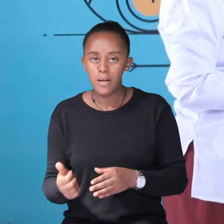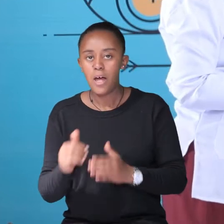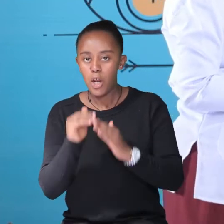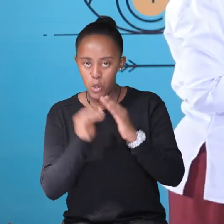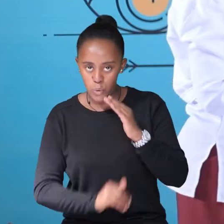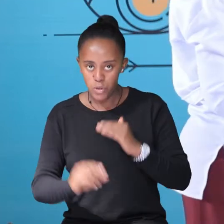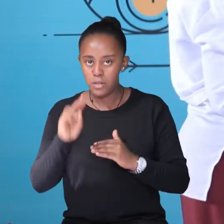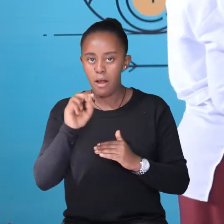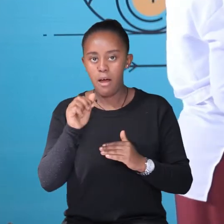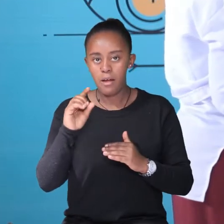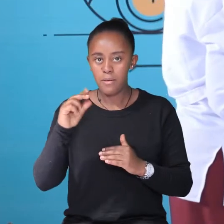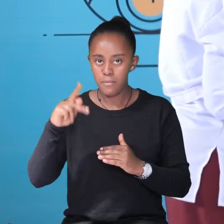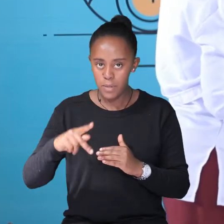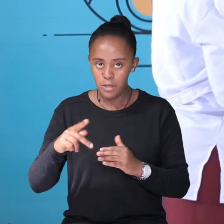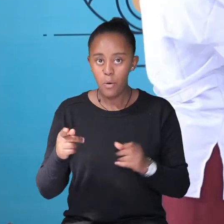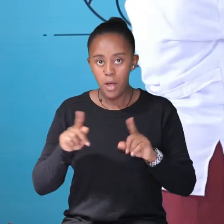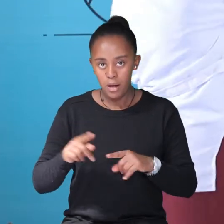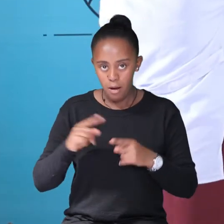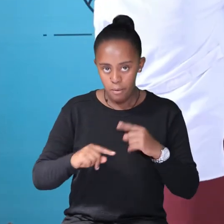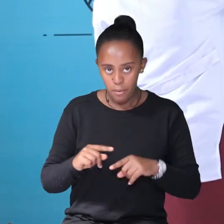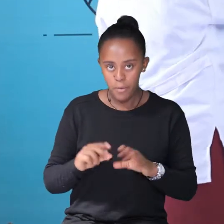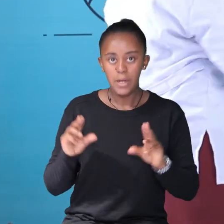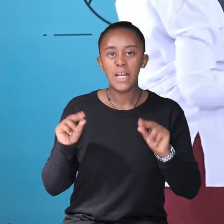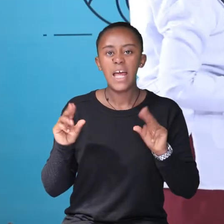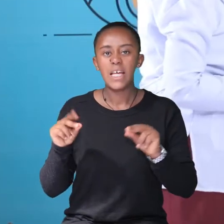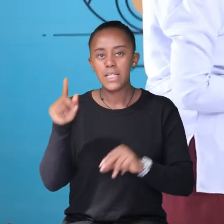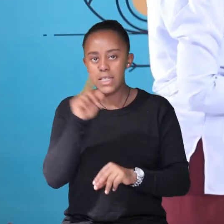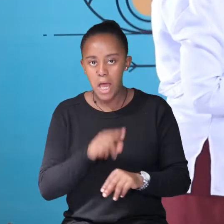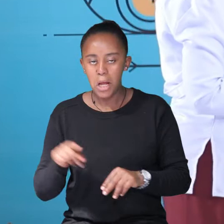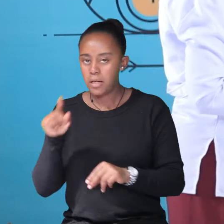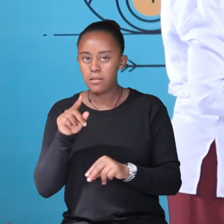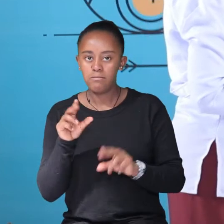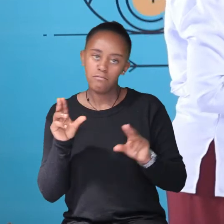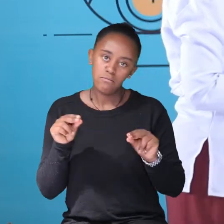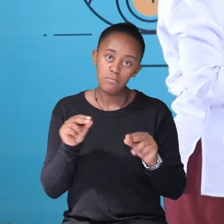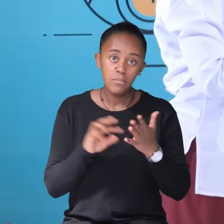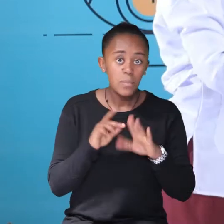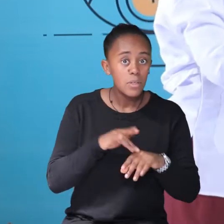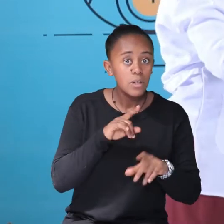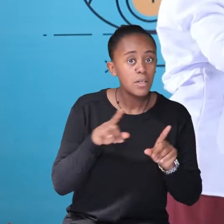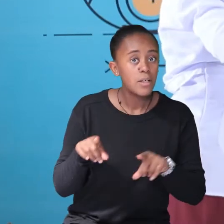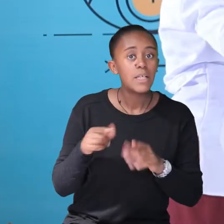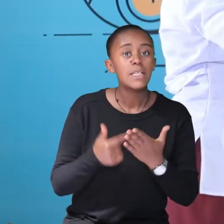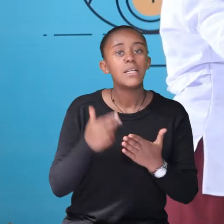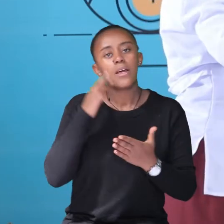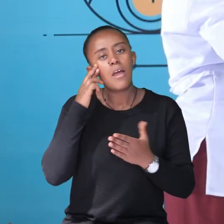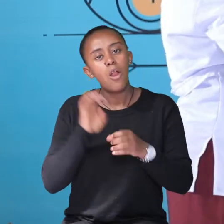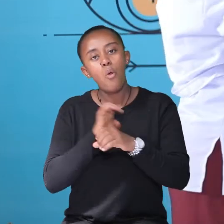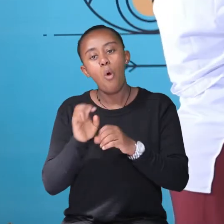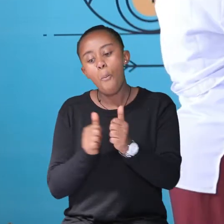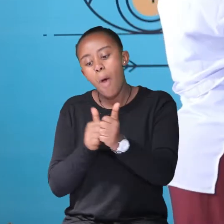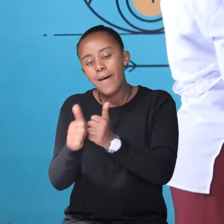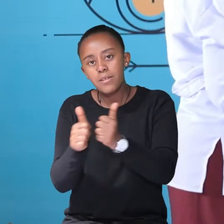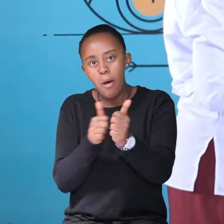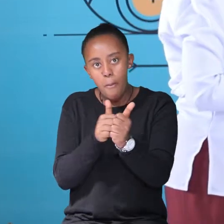reduced NADP. When we come to non-cyclic photophosphorylation, in this case, electrons will pass